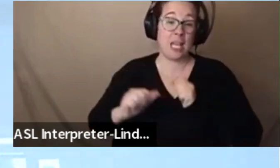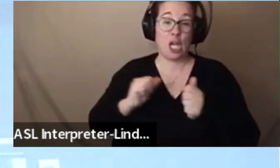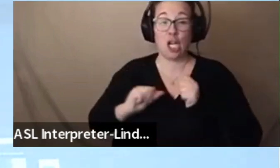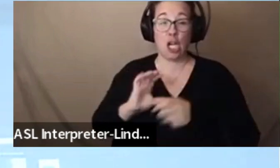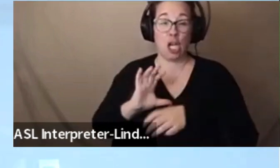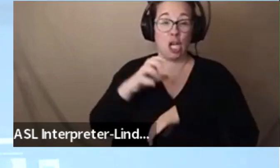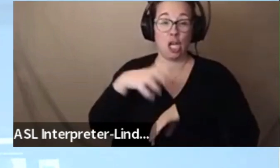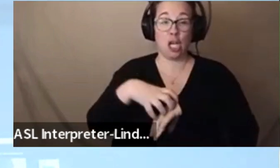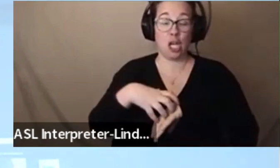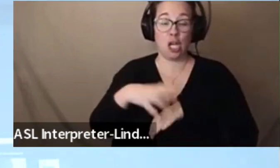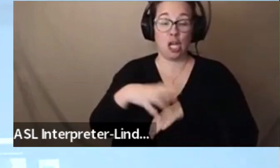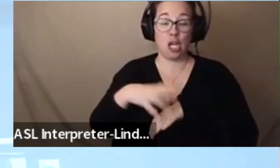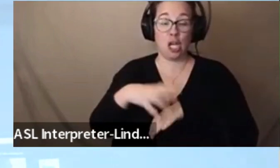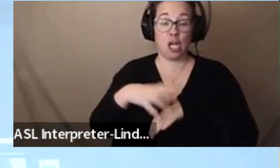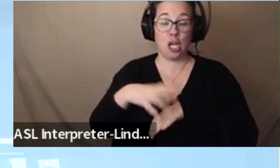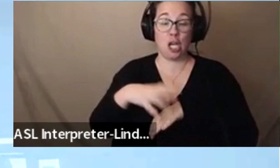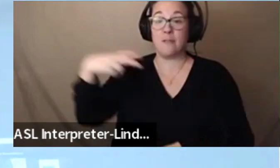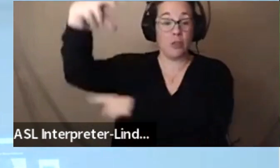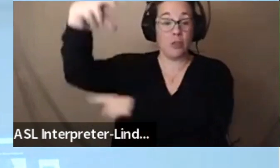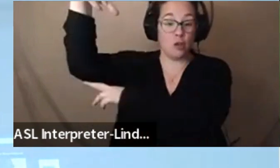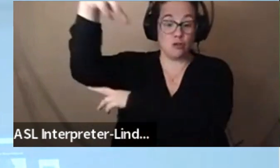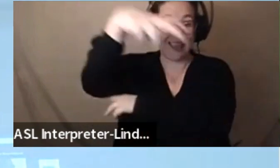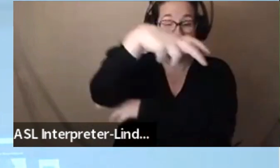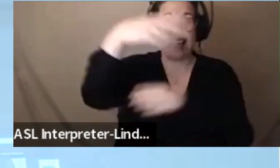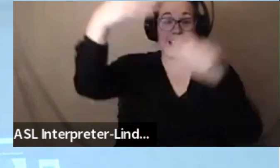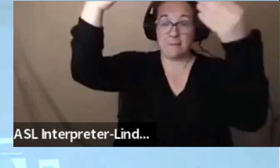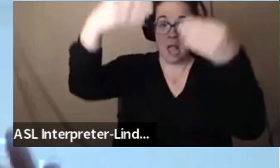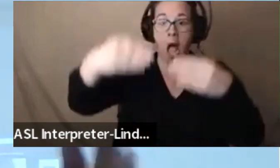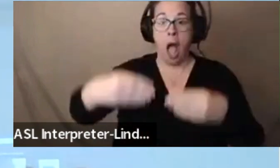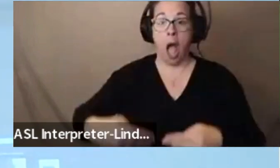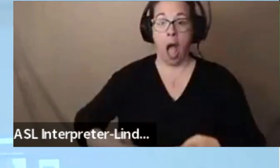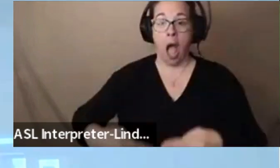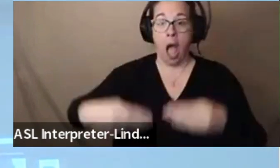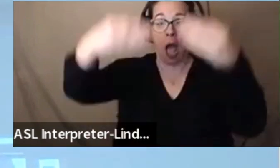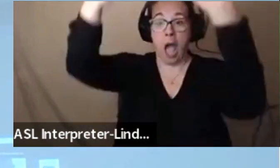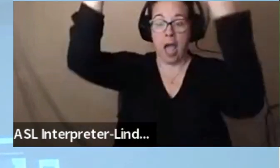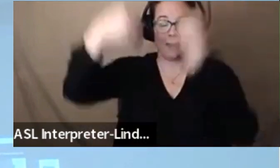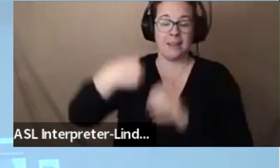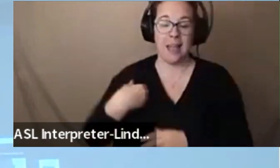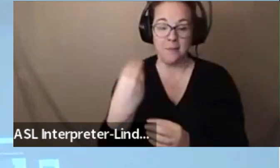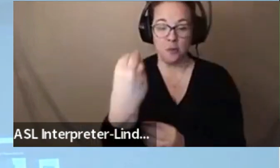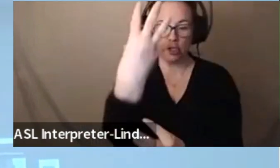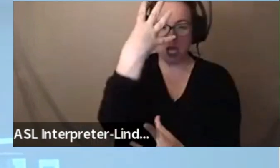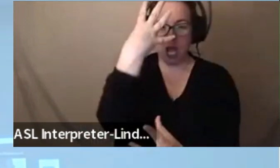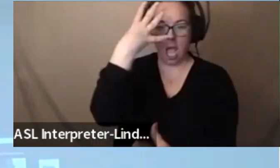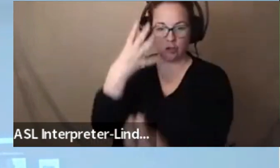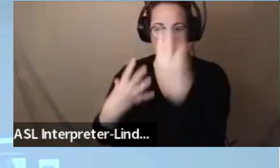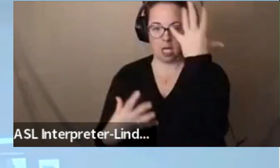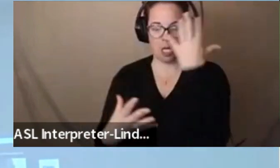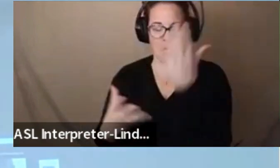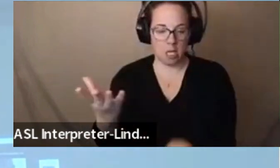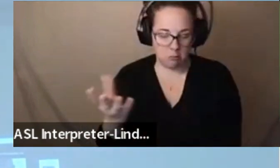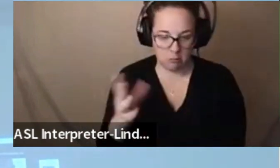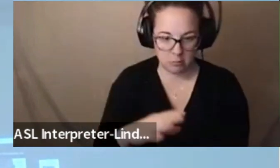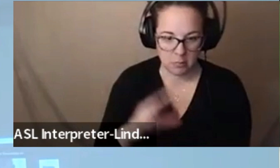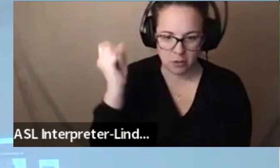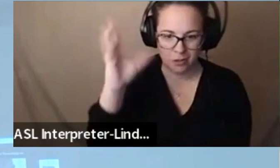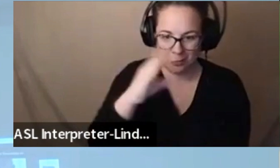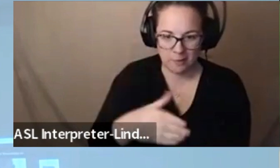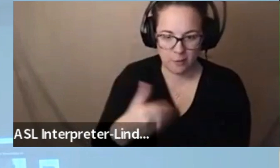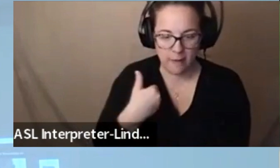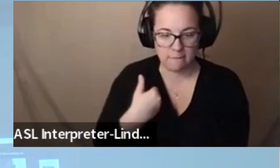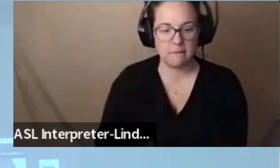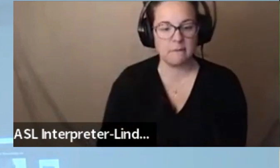the skyscraper and the cranes and the projections and stuff that Shakespeare never would have had, because